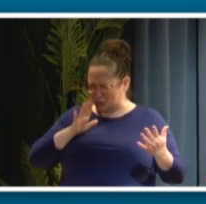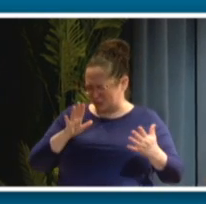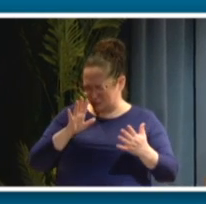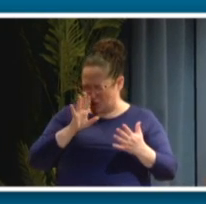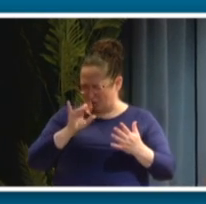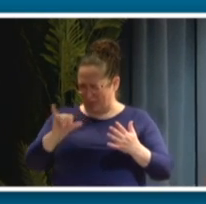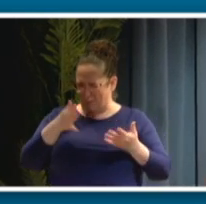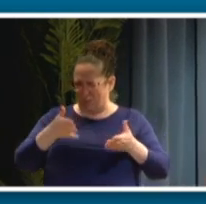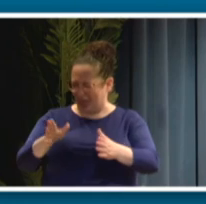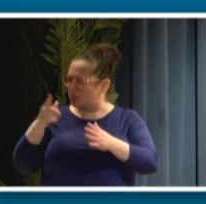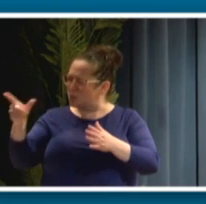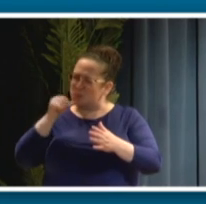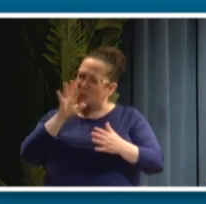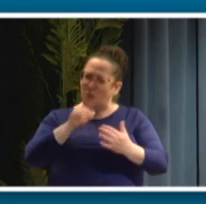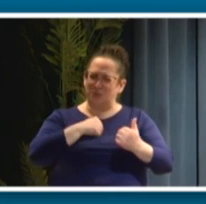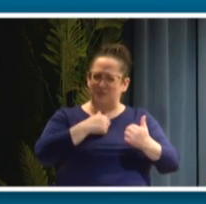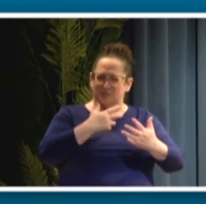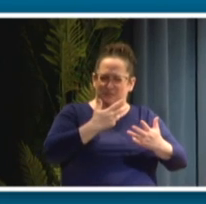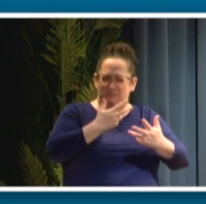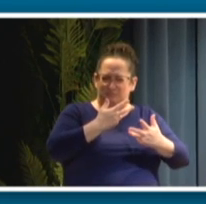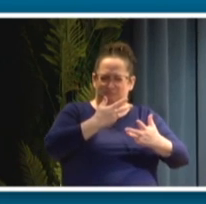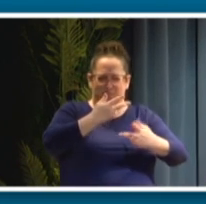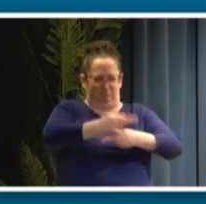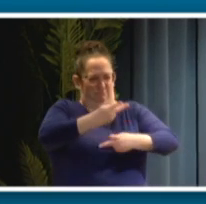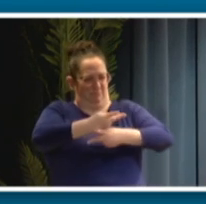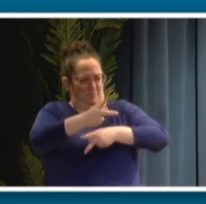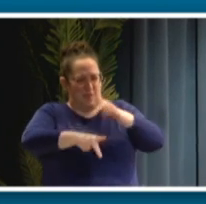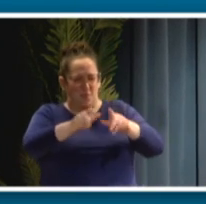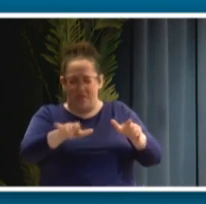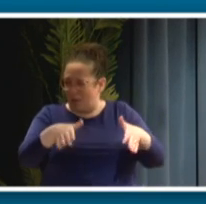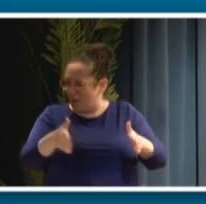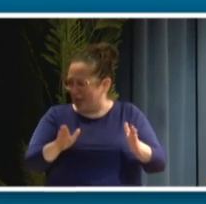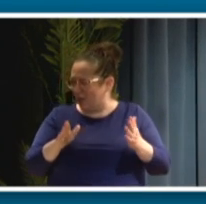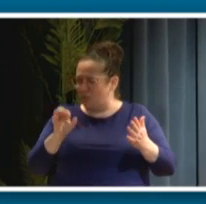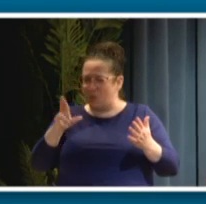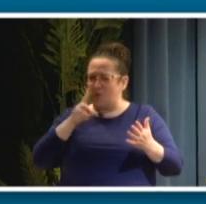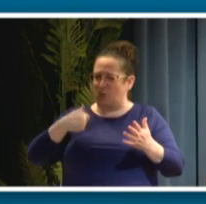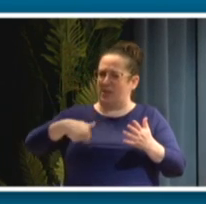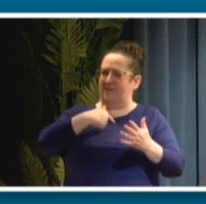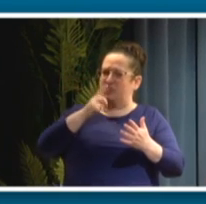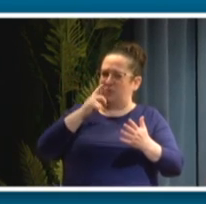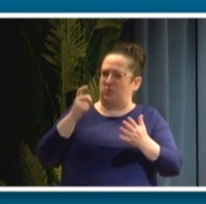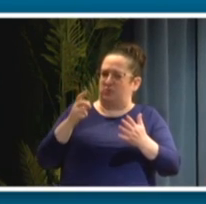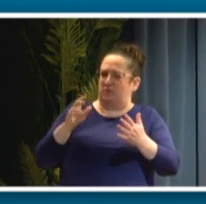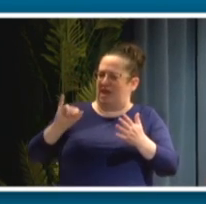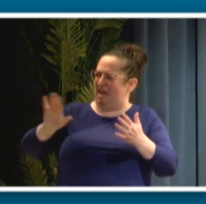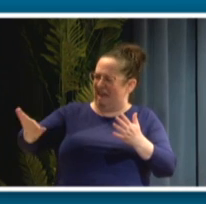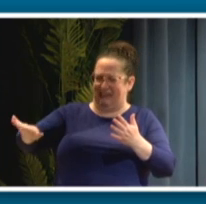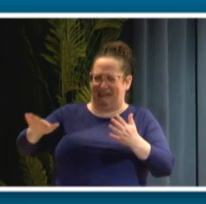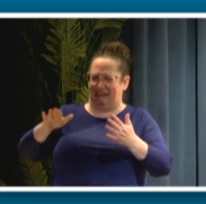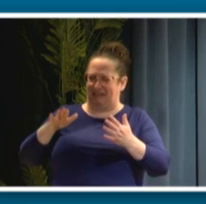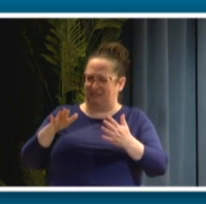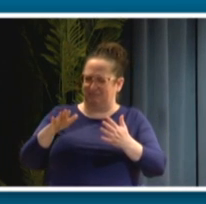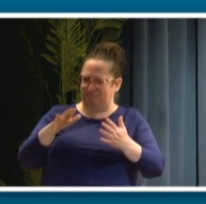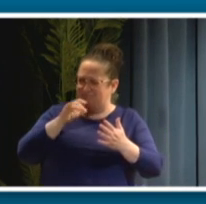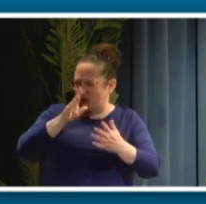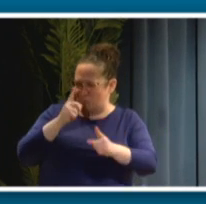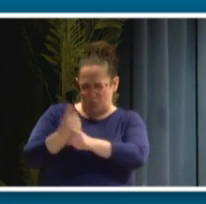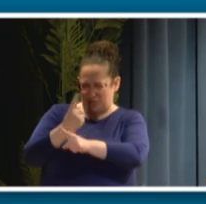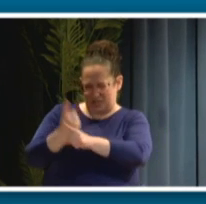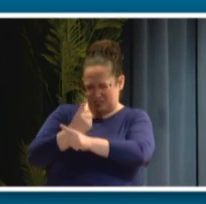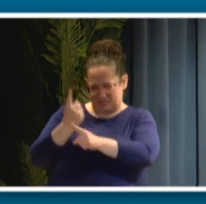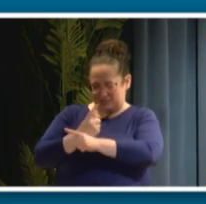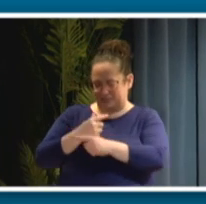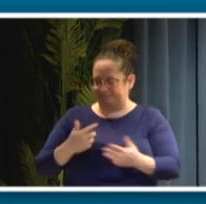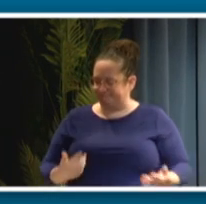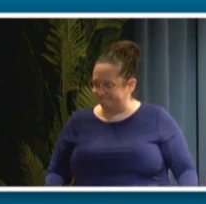I, every day, that's the thing that I'm thinking about, probably, honestly, more than anything these days. Right. Well, thank you. Thank